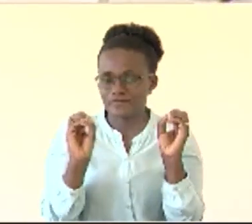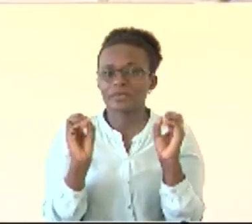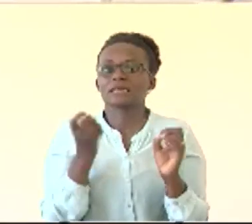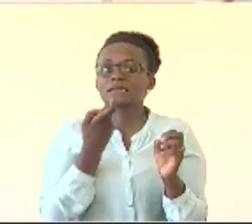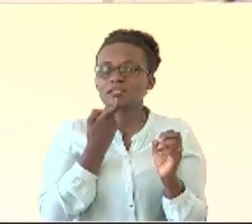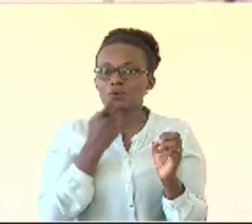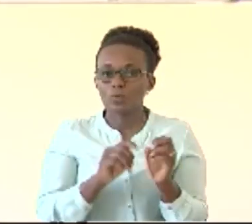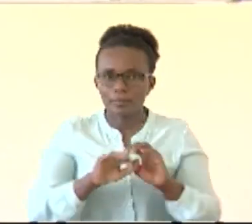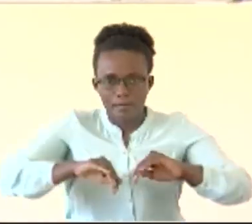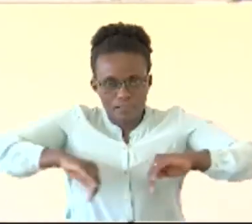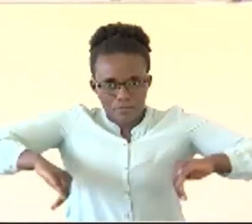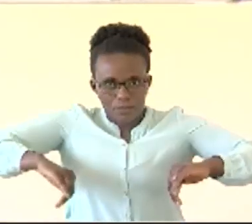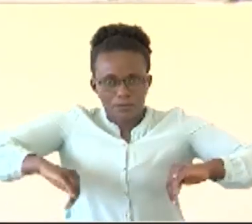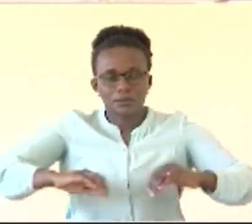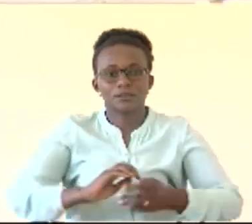electric current is,